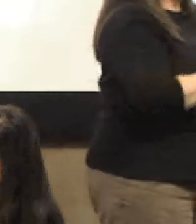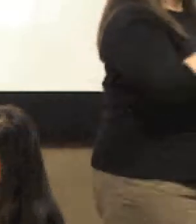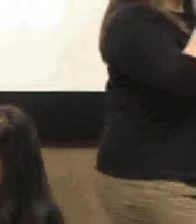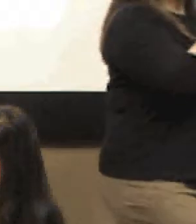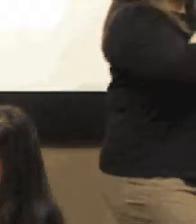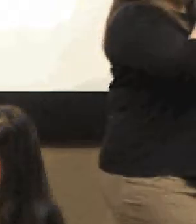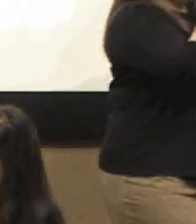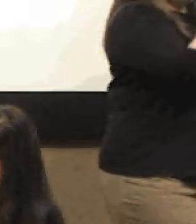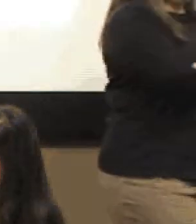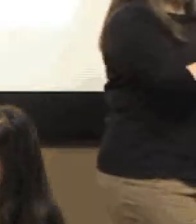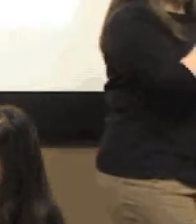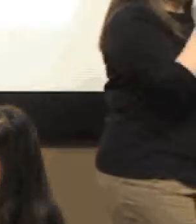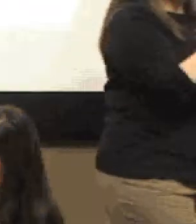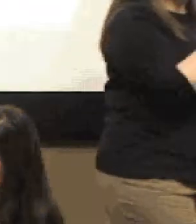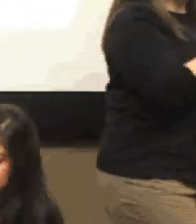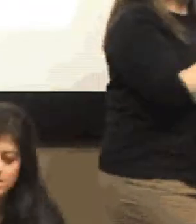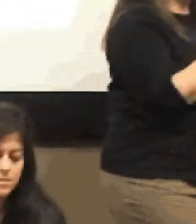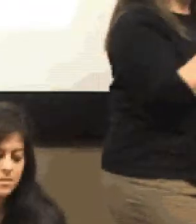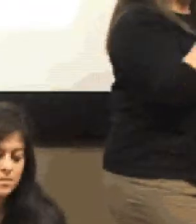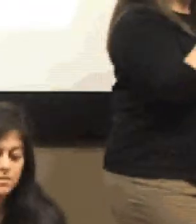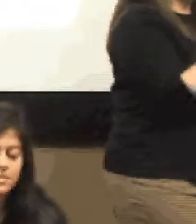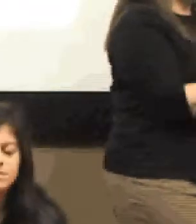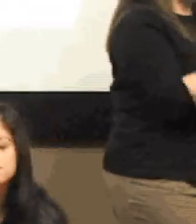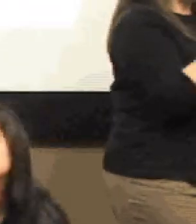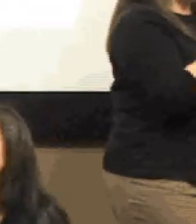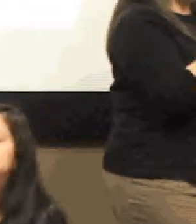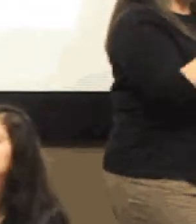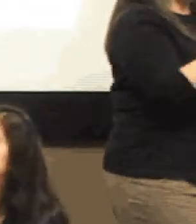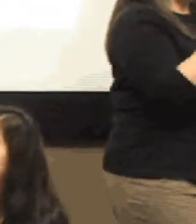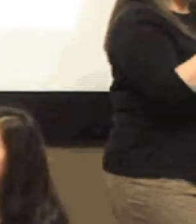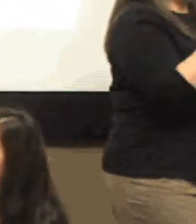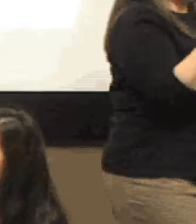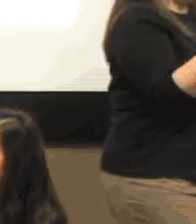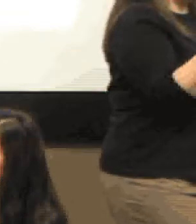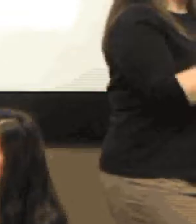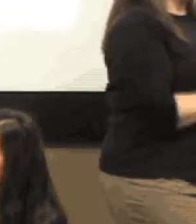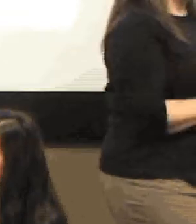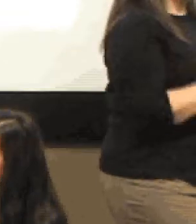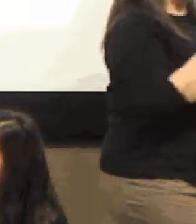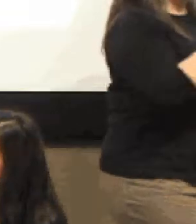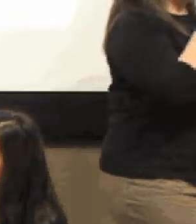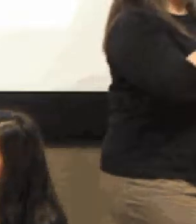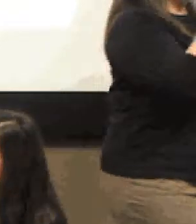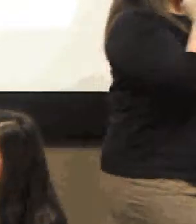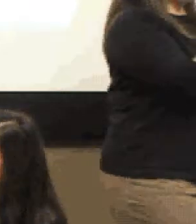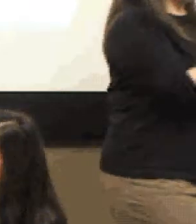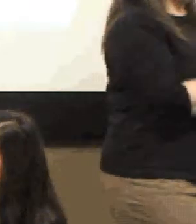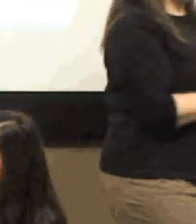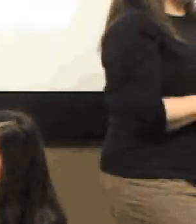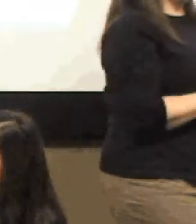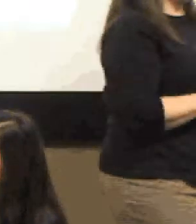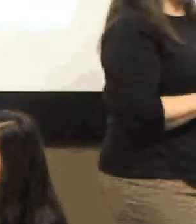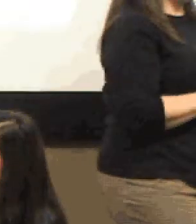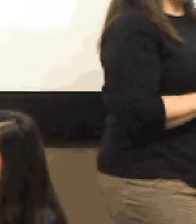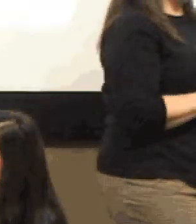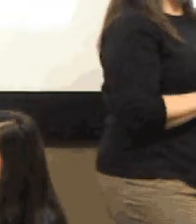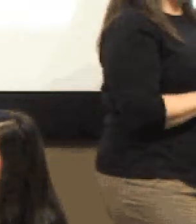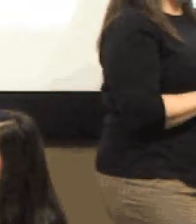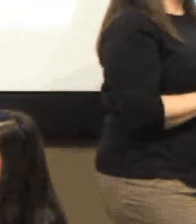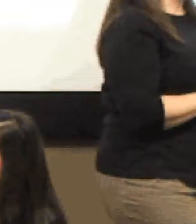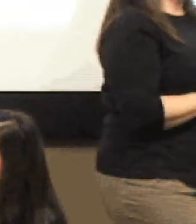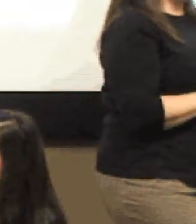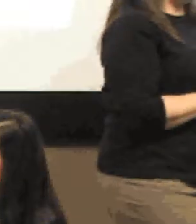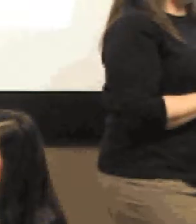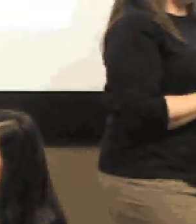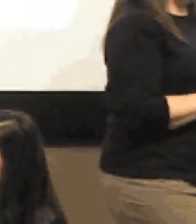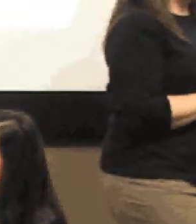really fascinating about it is a lot of that stuff is actually happening at the Omaha World Herald. I mean, this isn't a story, you know, sort of the change